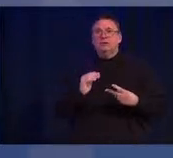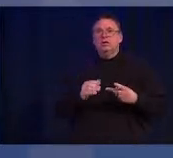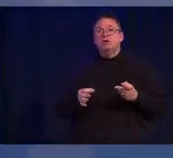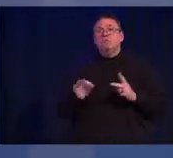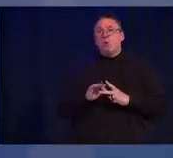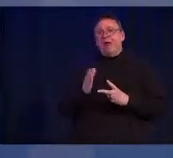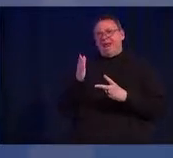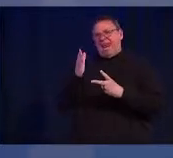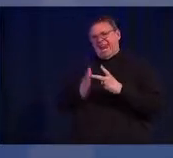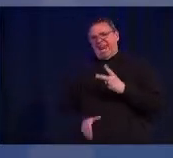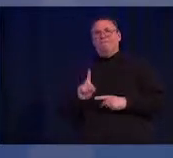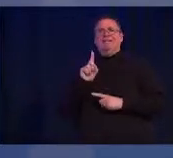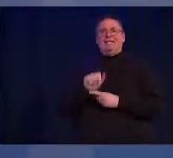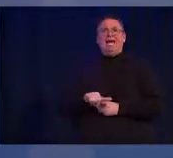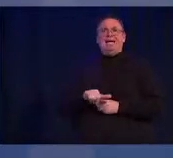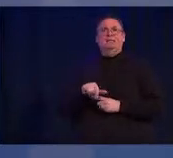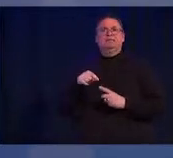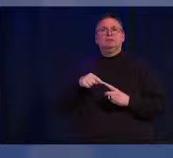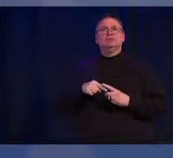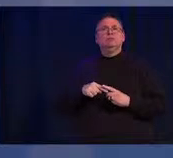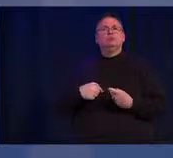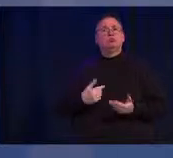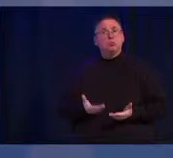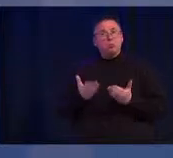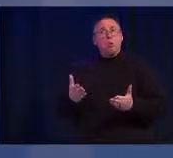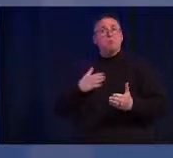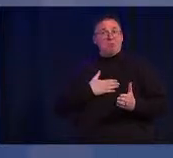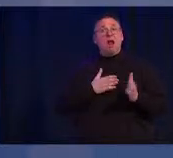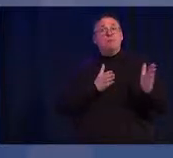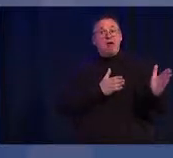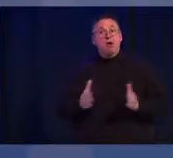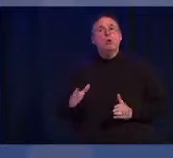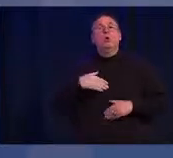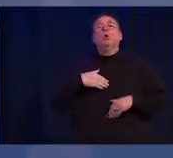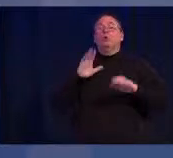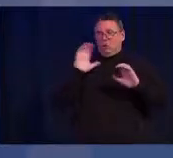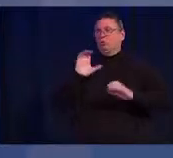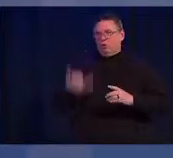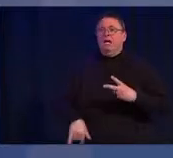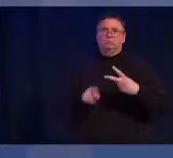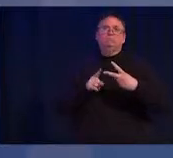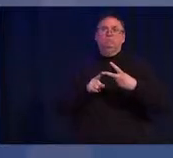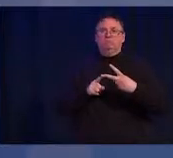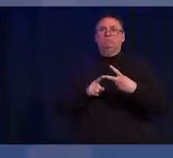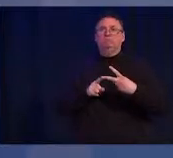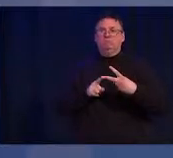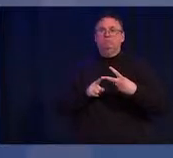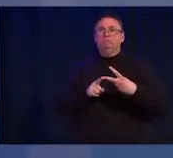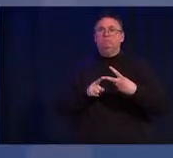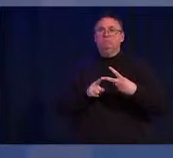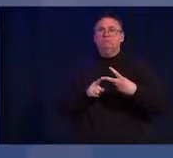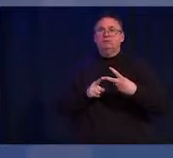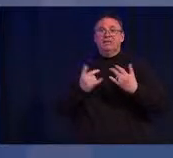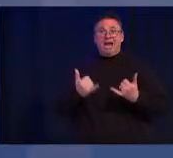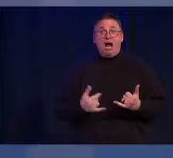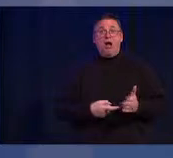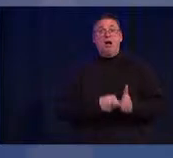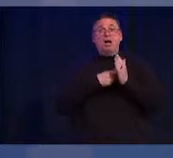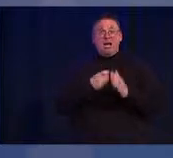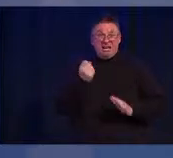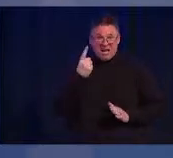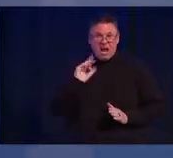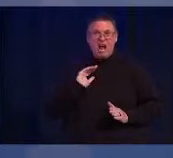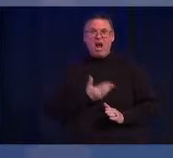I've proposed a plan that would do that. Secondly, we need to understand that our current government system is